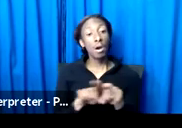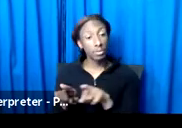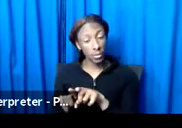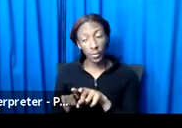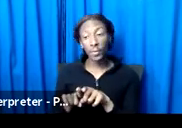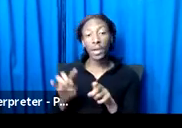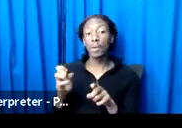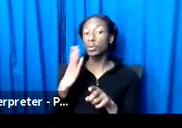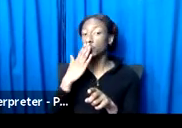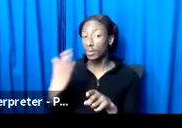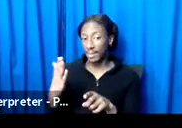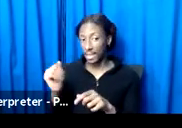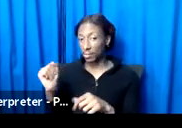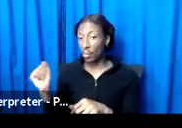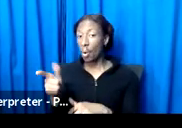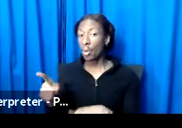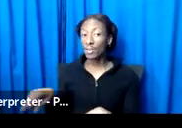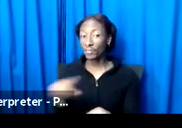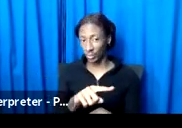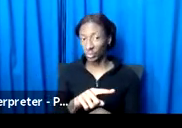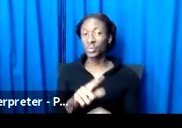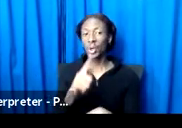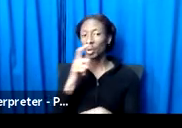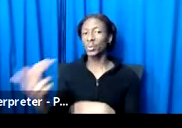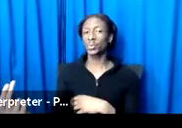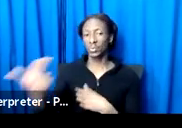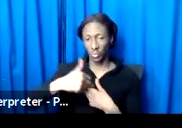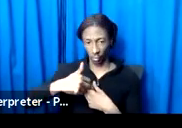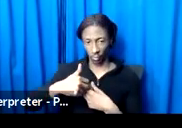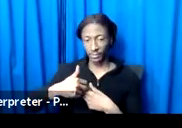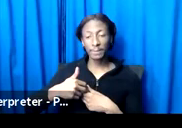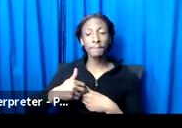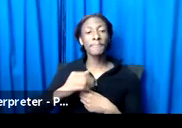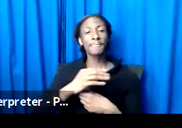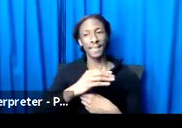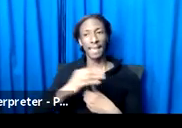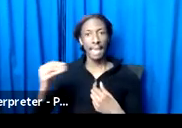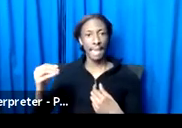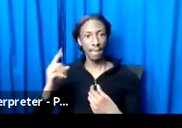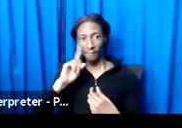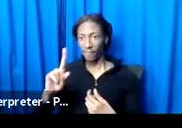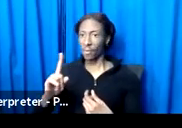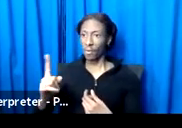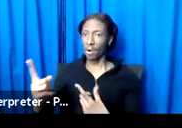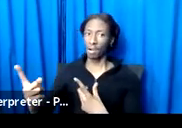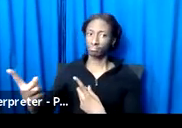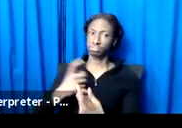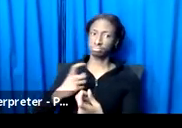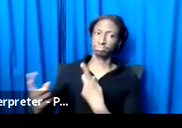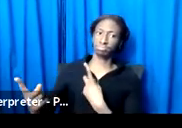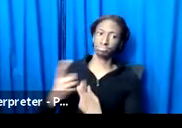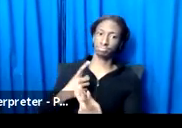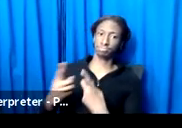thank all of you, the attendees who joined us this evening, and for posing your wonderful